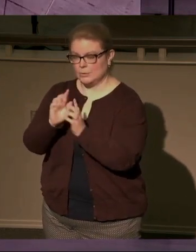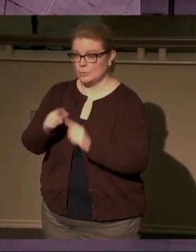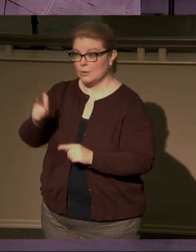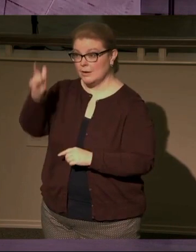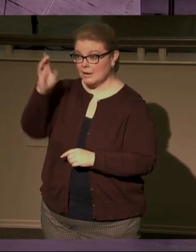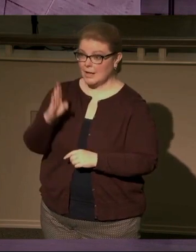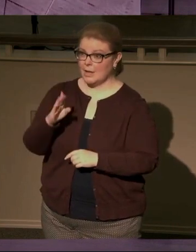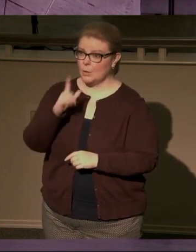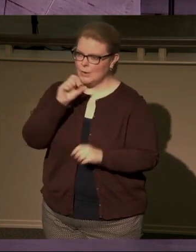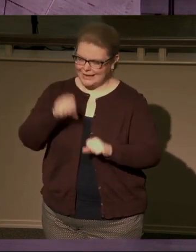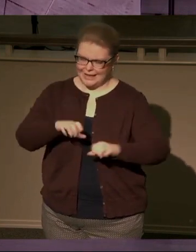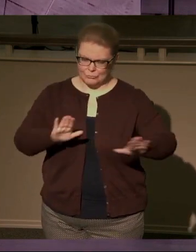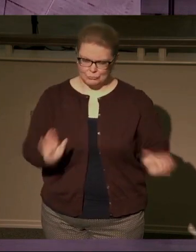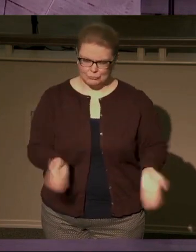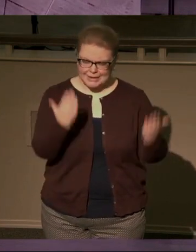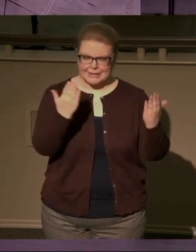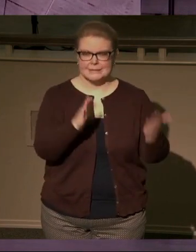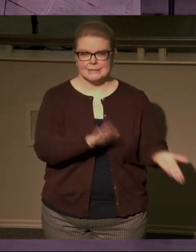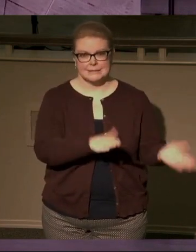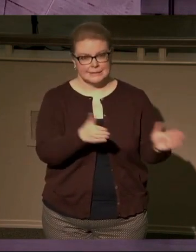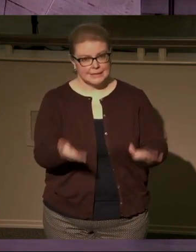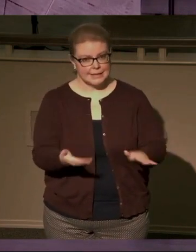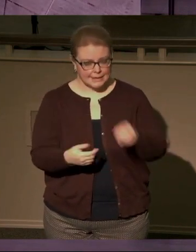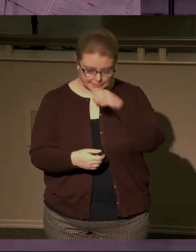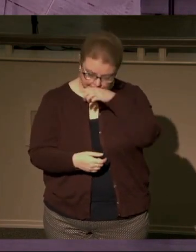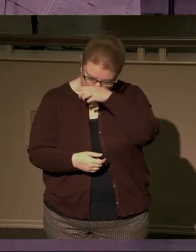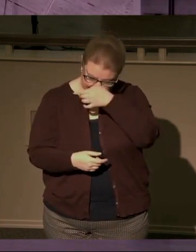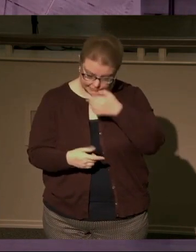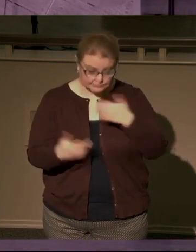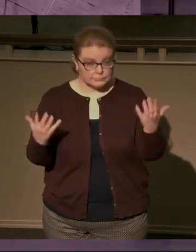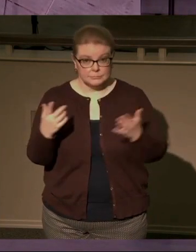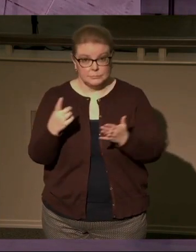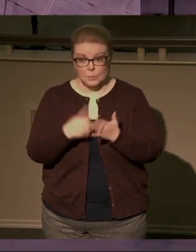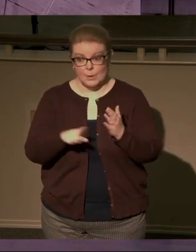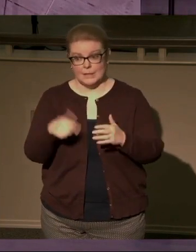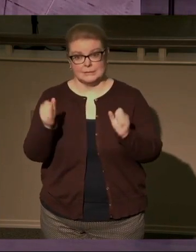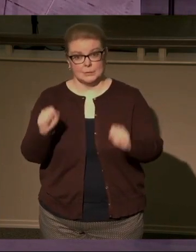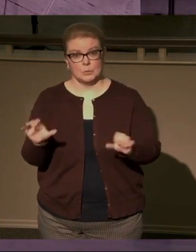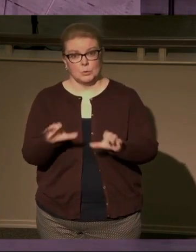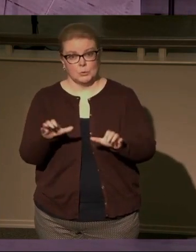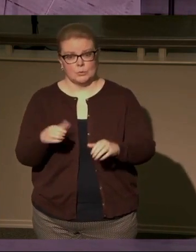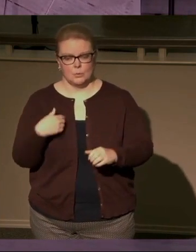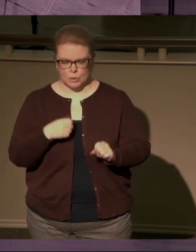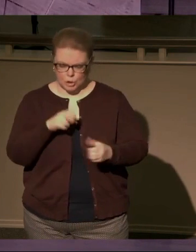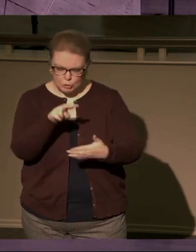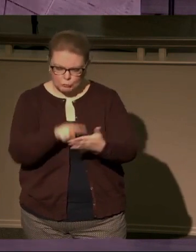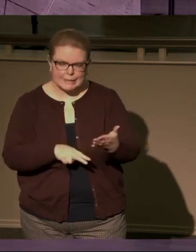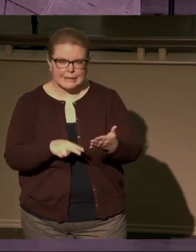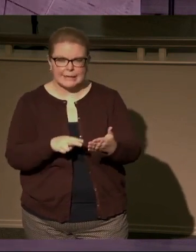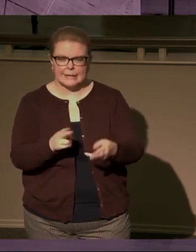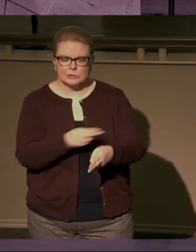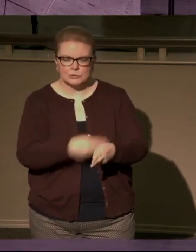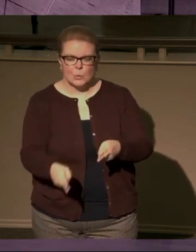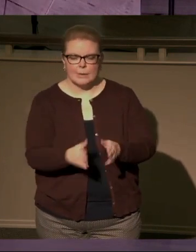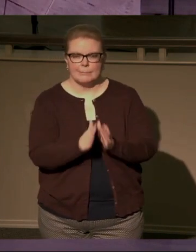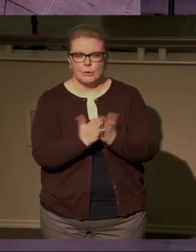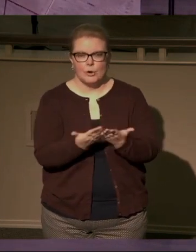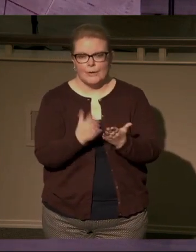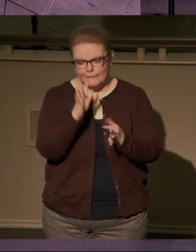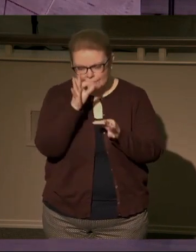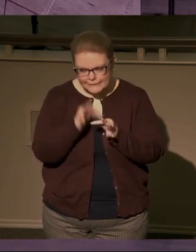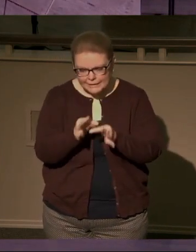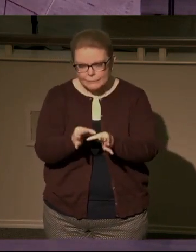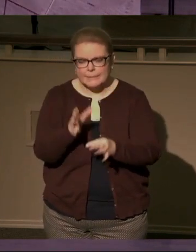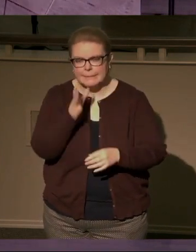the dead. Listen, what else do you want? I mean, we could read a really short book on faithful